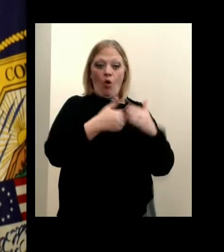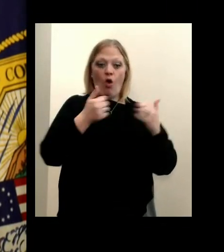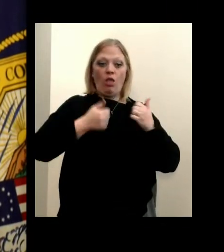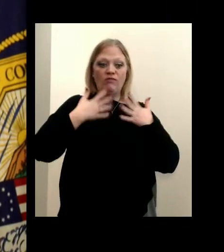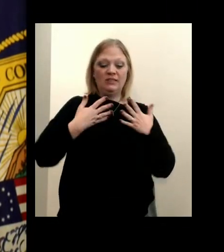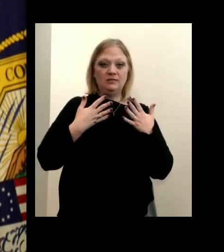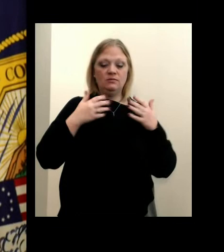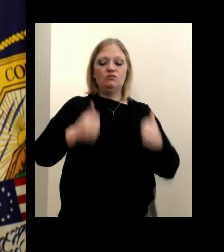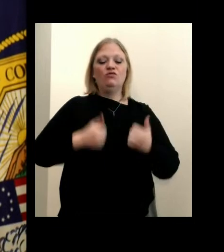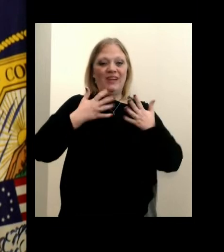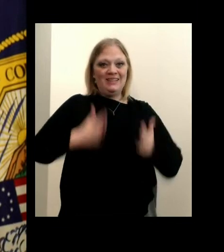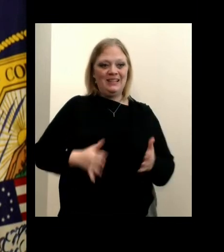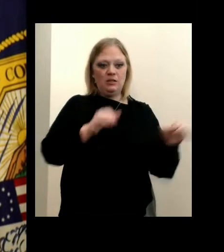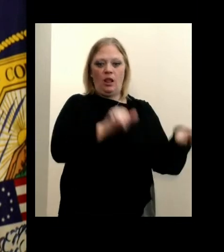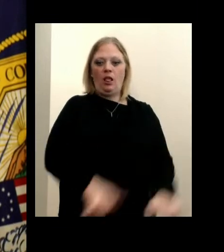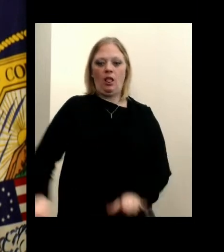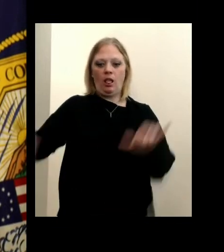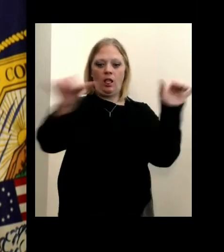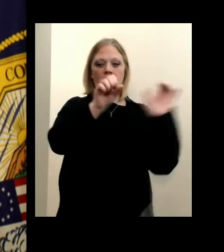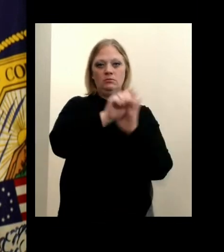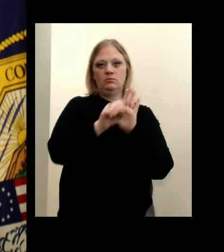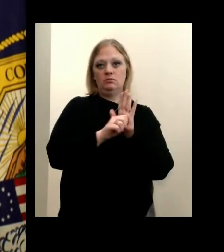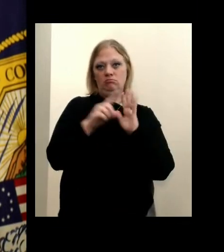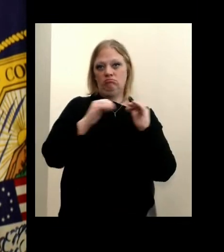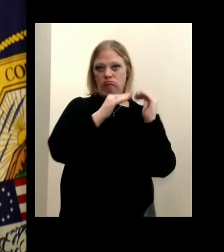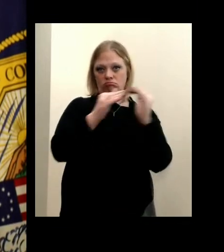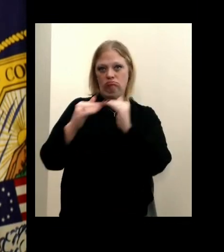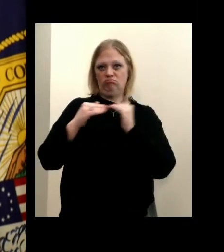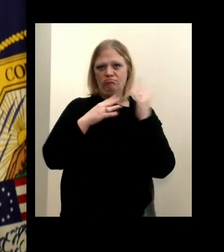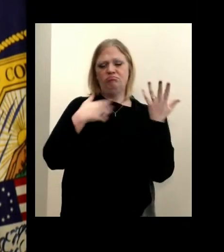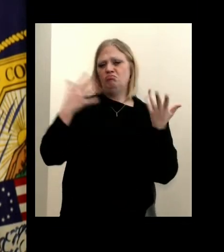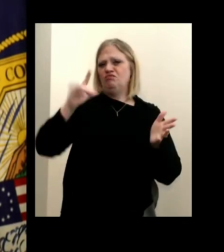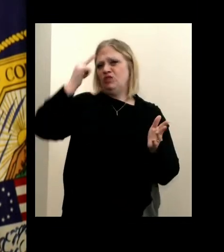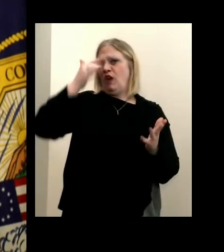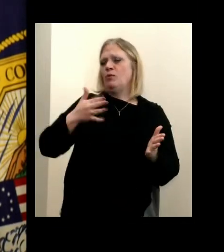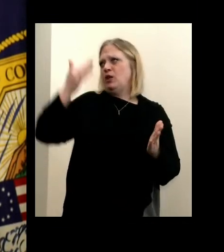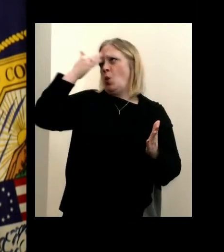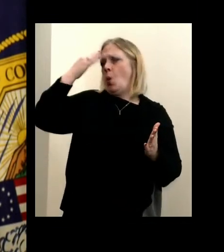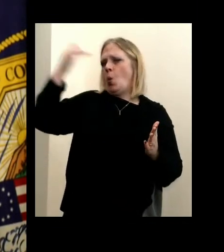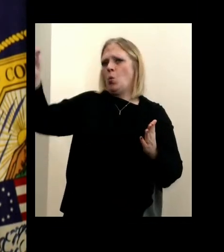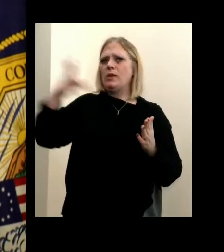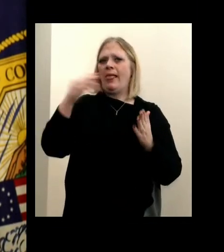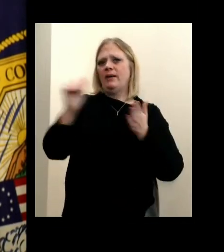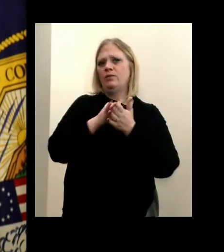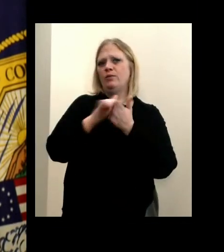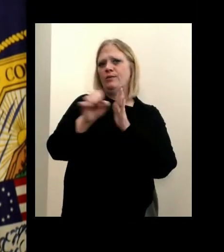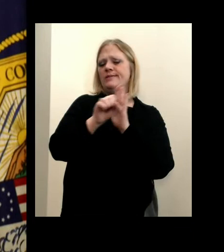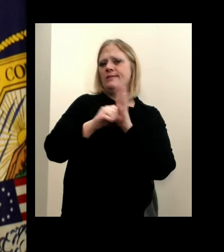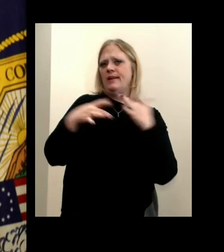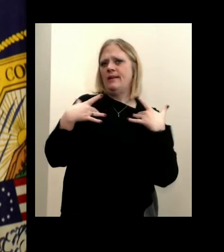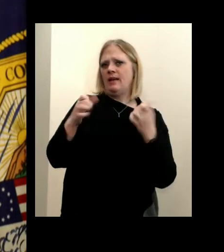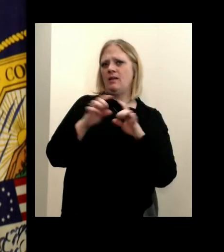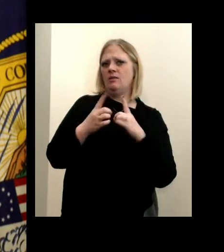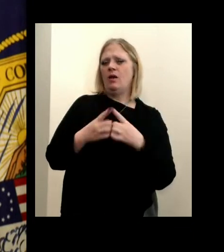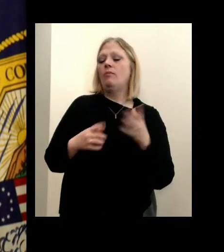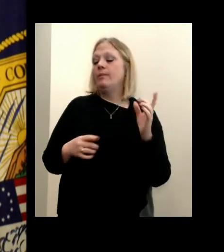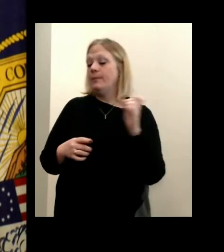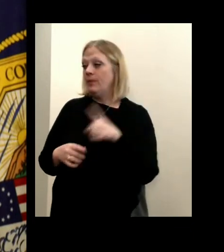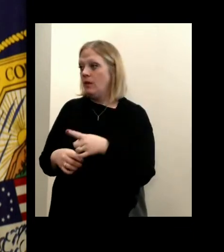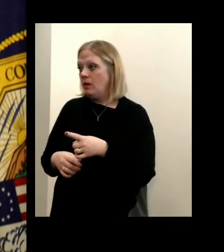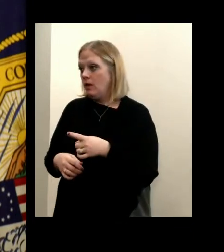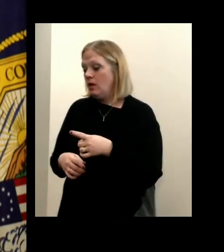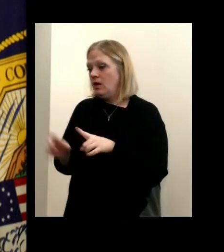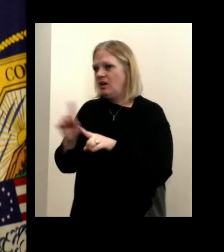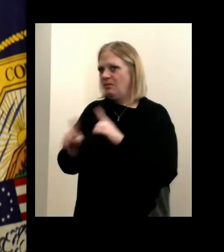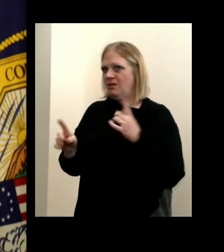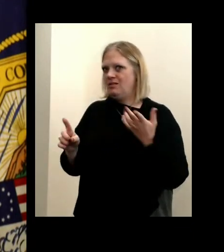fairly. So it's part of the argument that was made to the governor and the New York State Health Department. But the reason there is not much